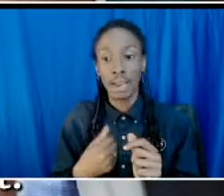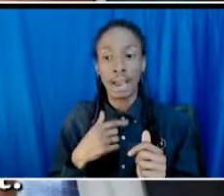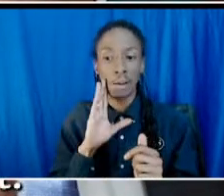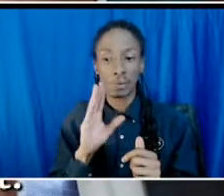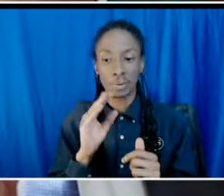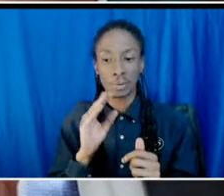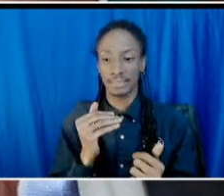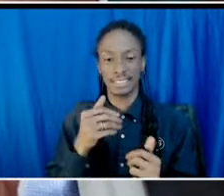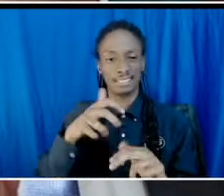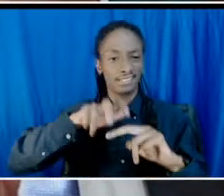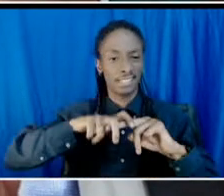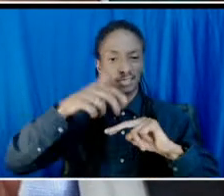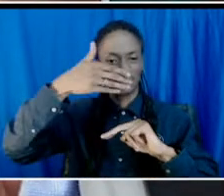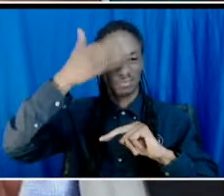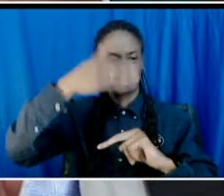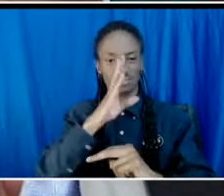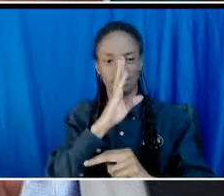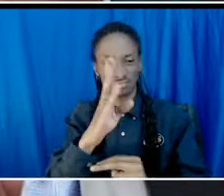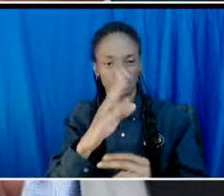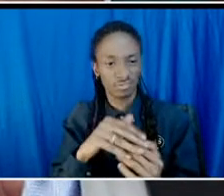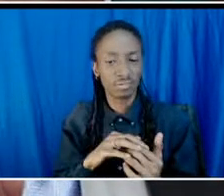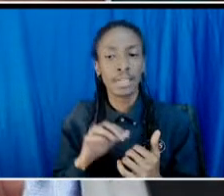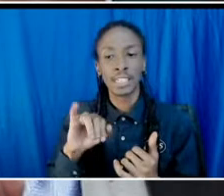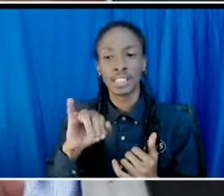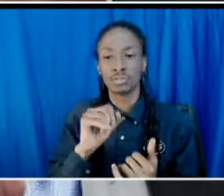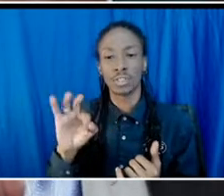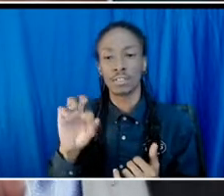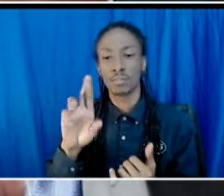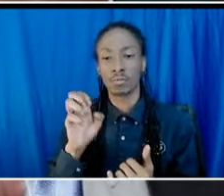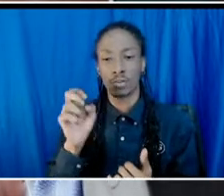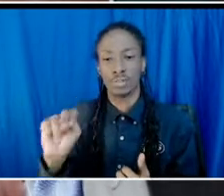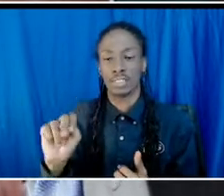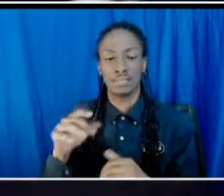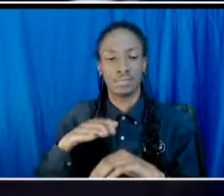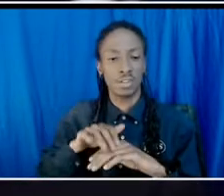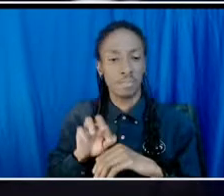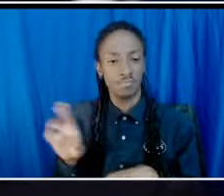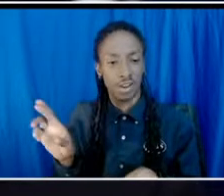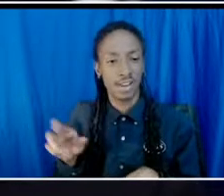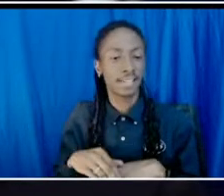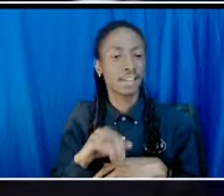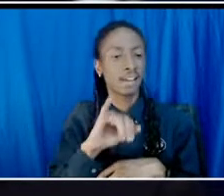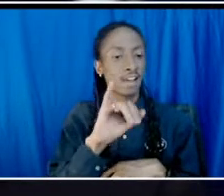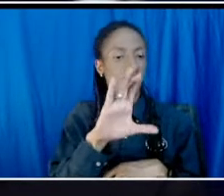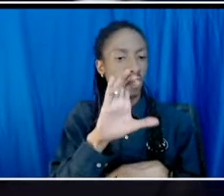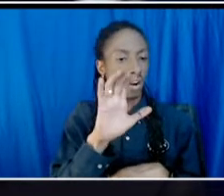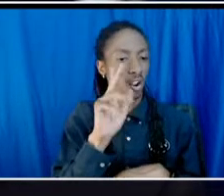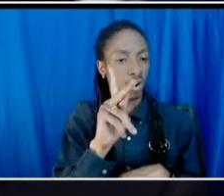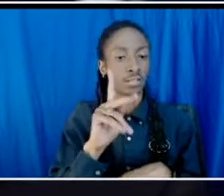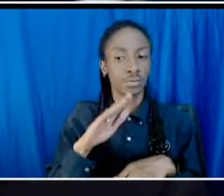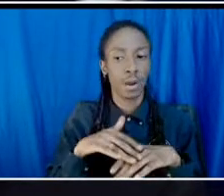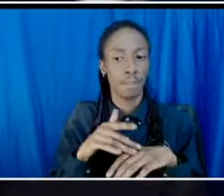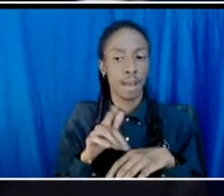president. Jeff Rosen was to my right, Jeff Clark was to my left. He looked at me and he underscored, well, the one thing we